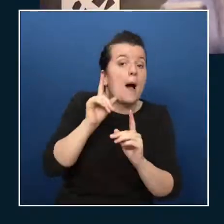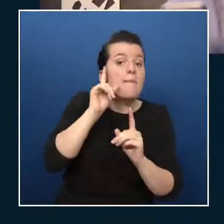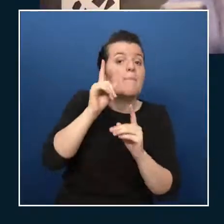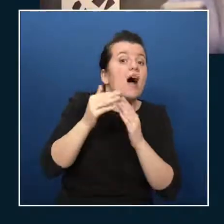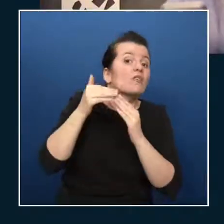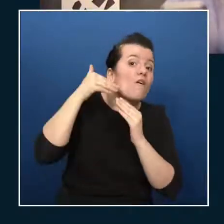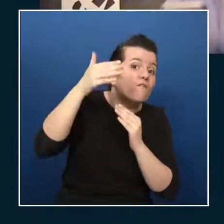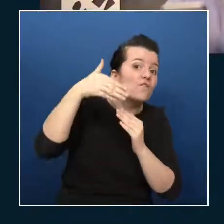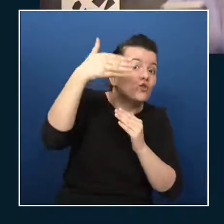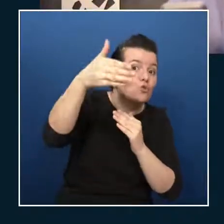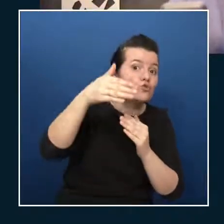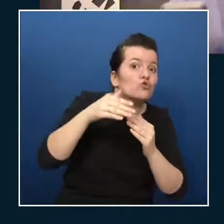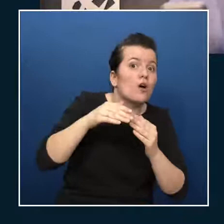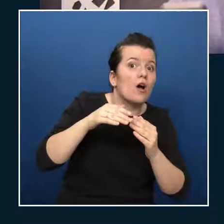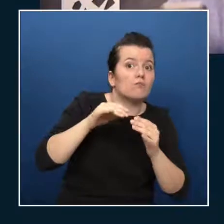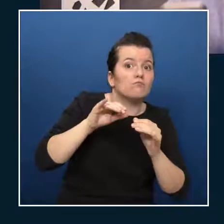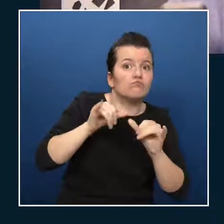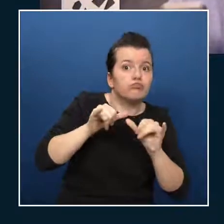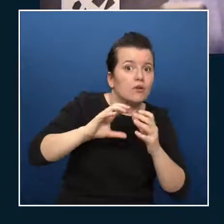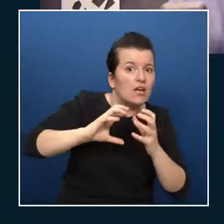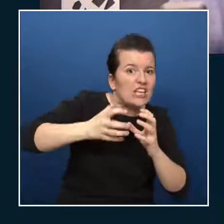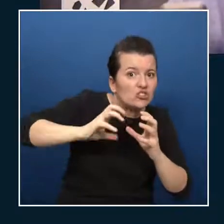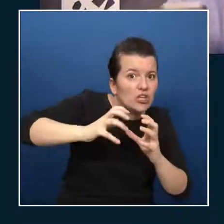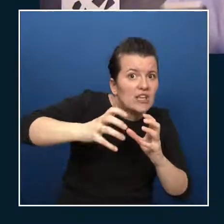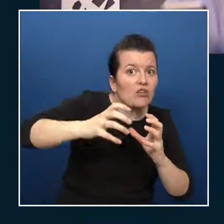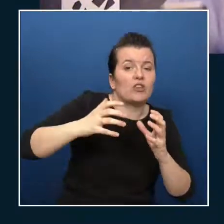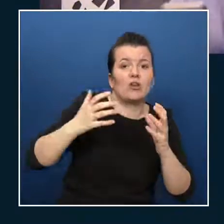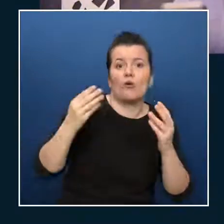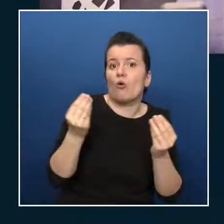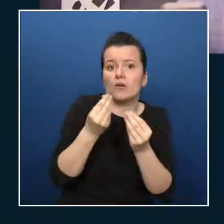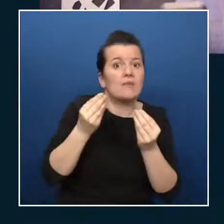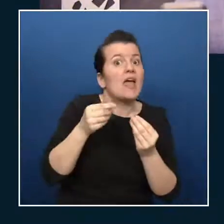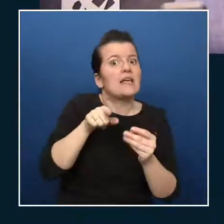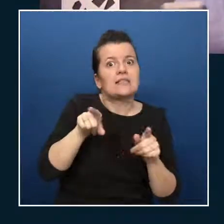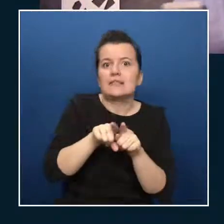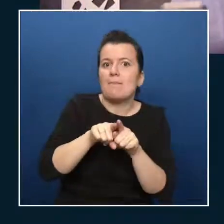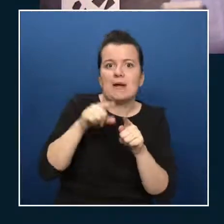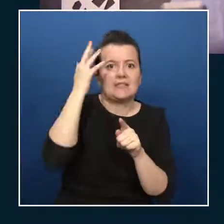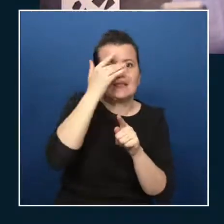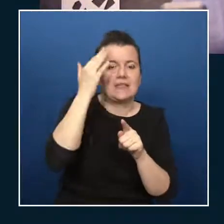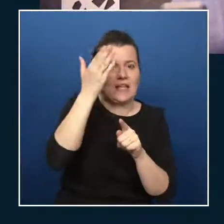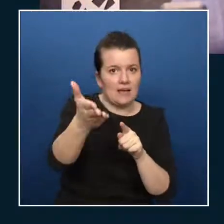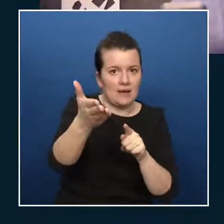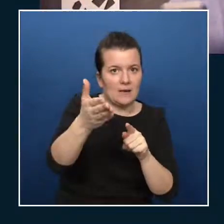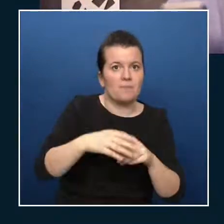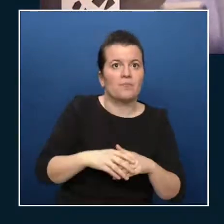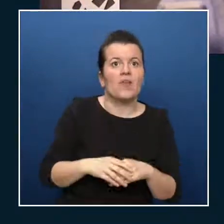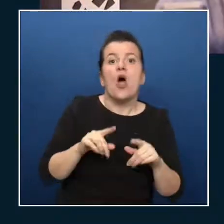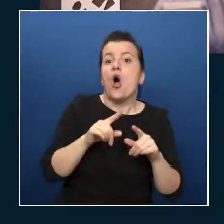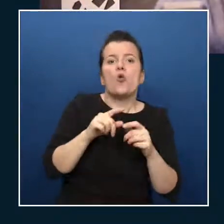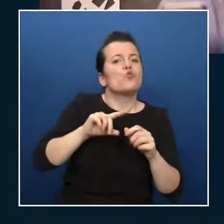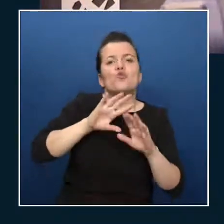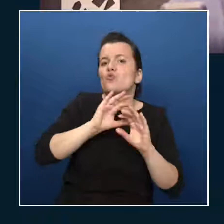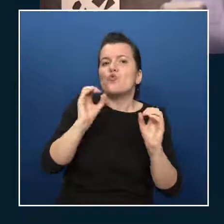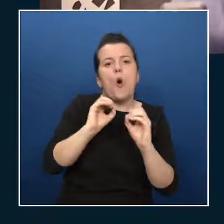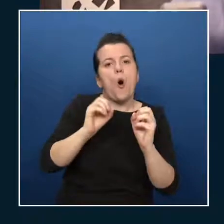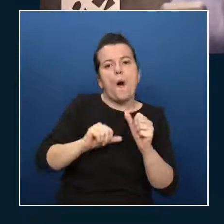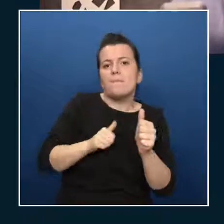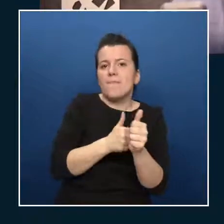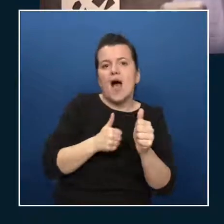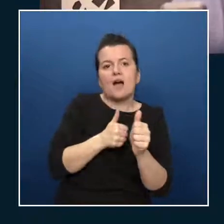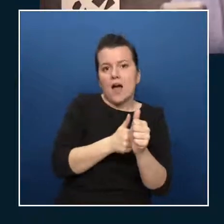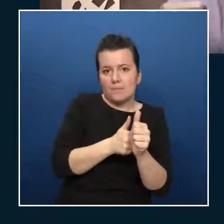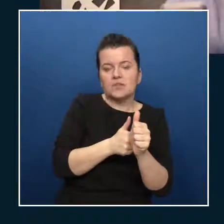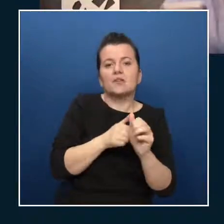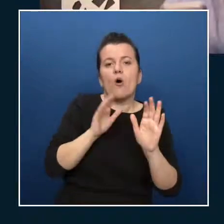engineering team. For example, if you are going to choose a database solution that is just hosted with no backups, then you have to spend engineering